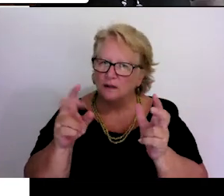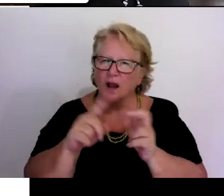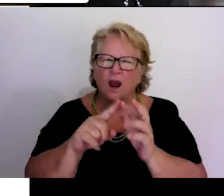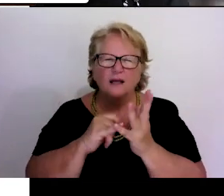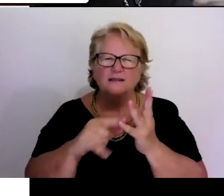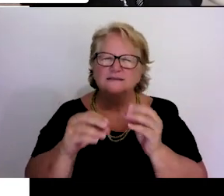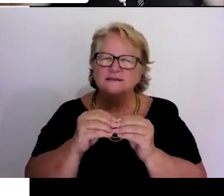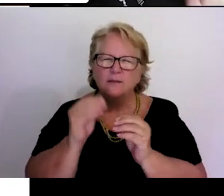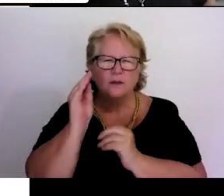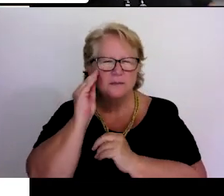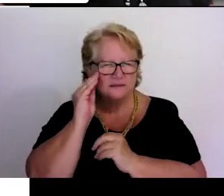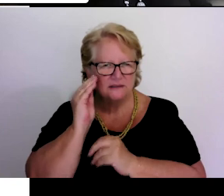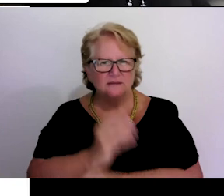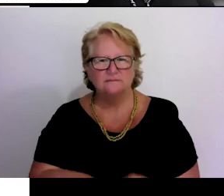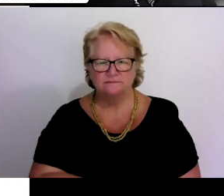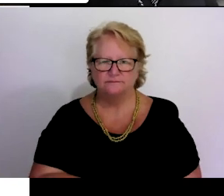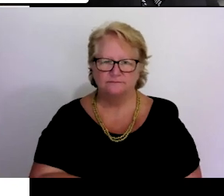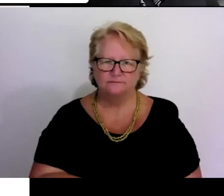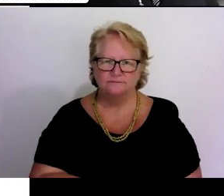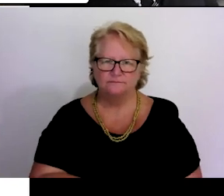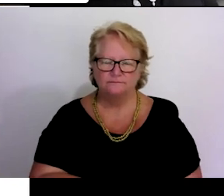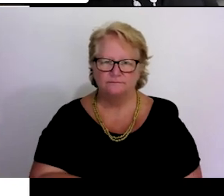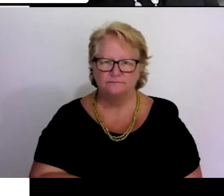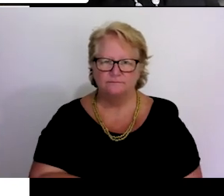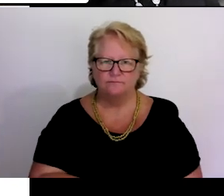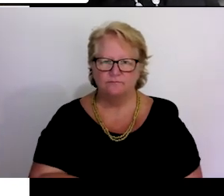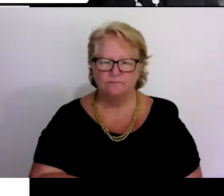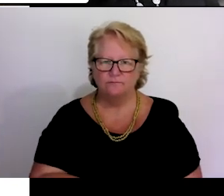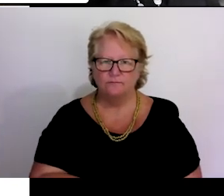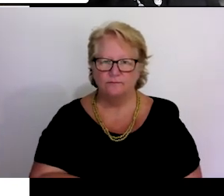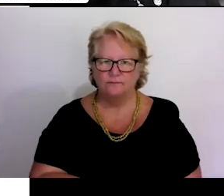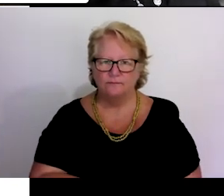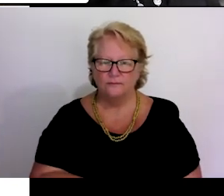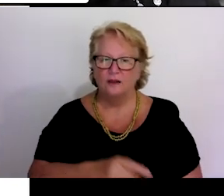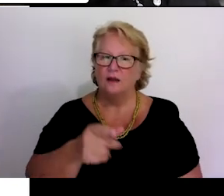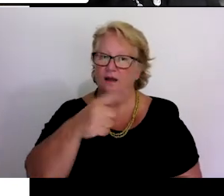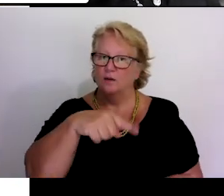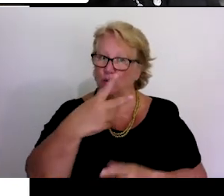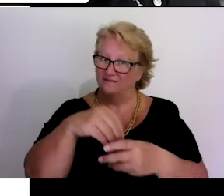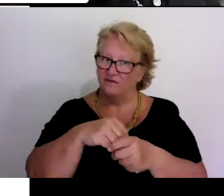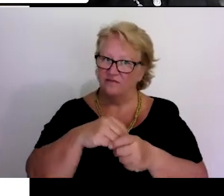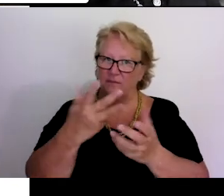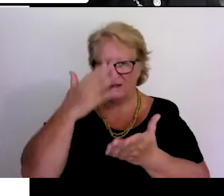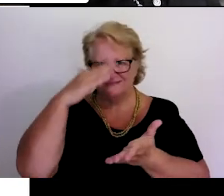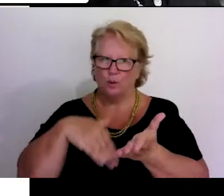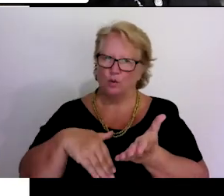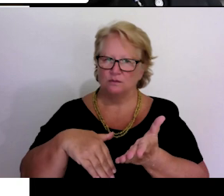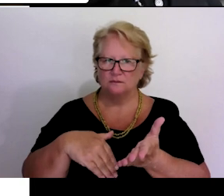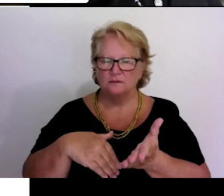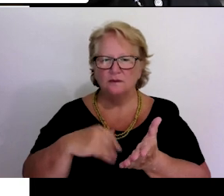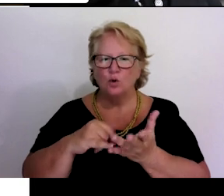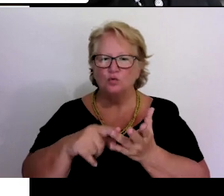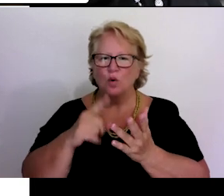subcommittees in other governance situations, but they're expert panels. And one of the most important ones is what we call the Disability